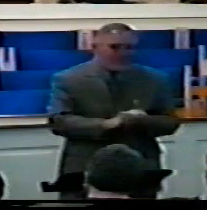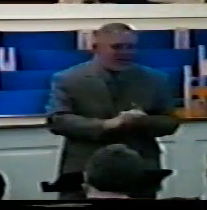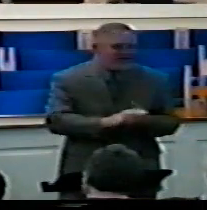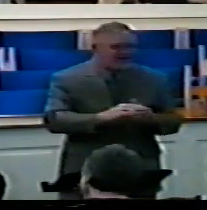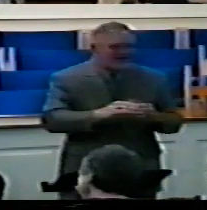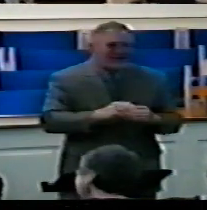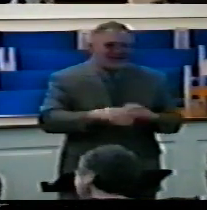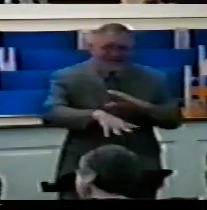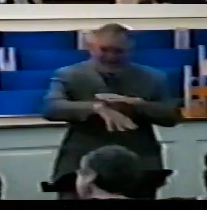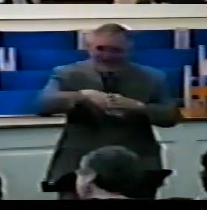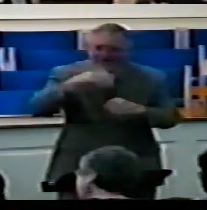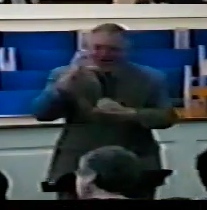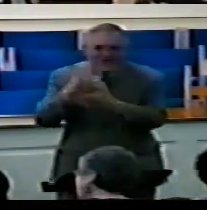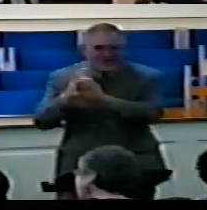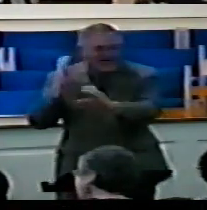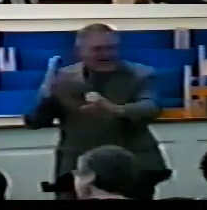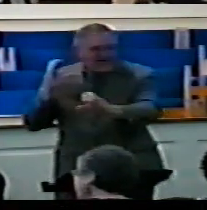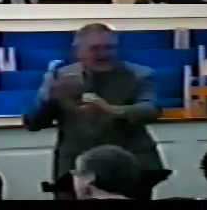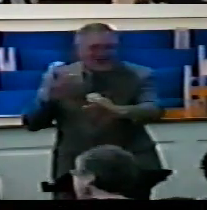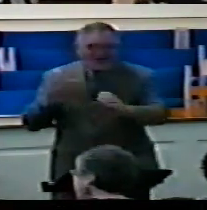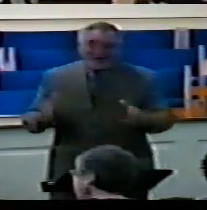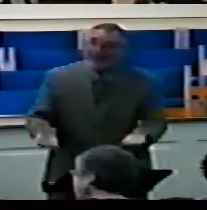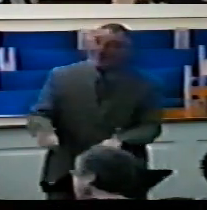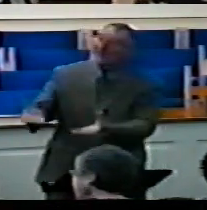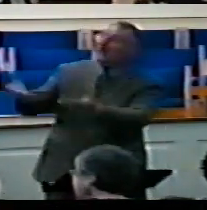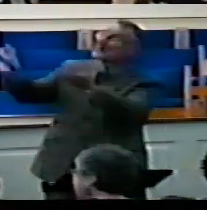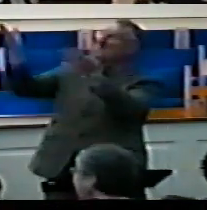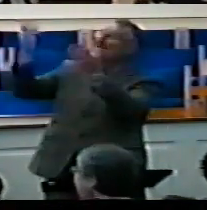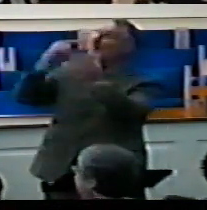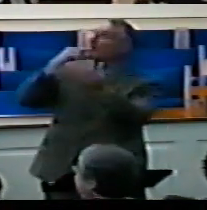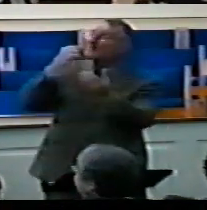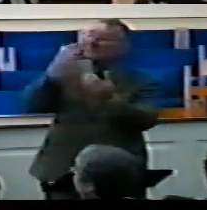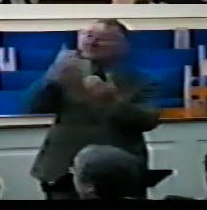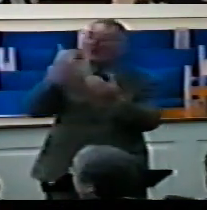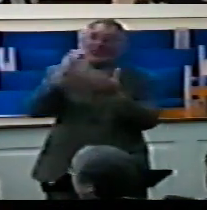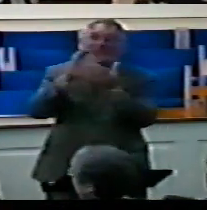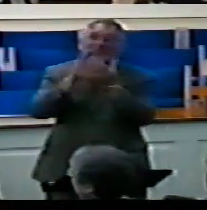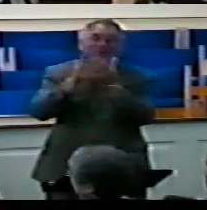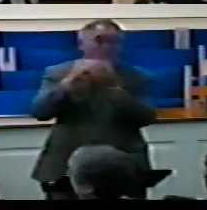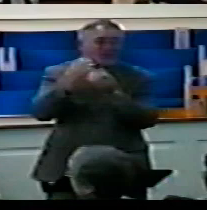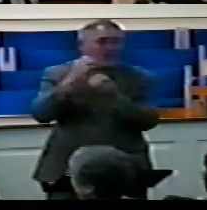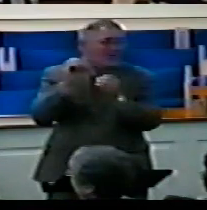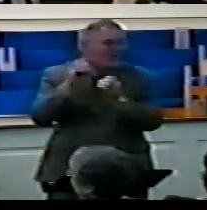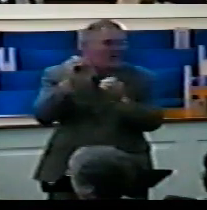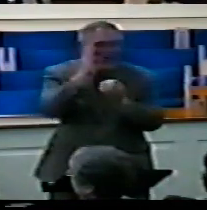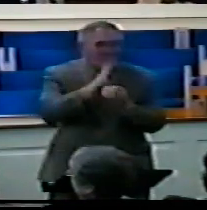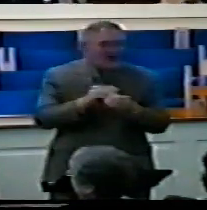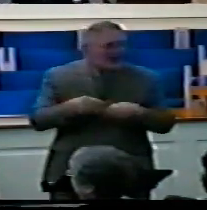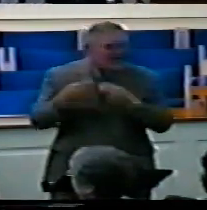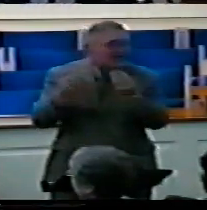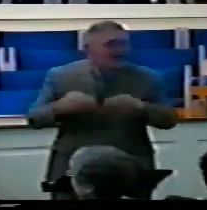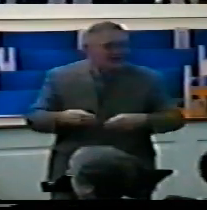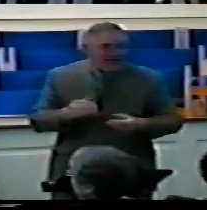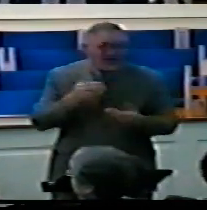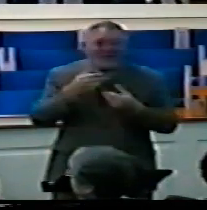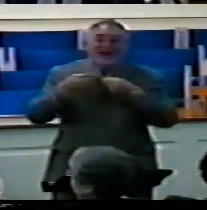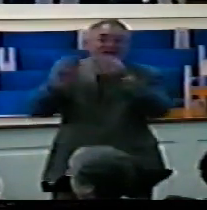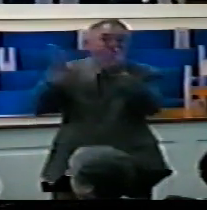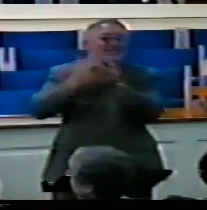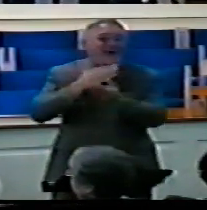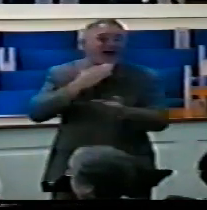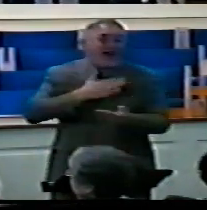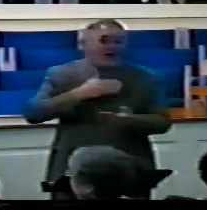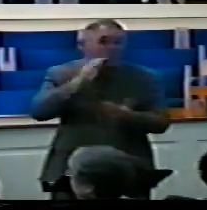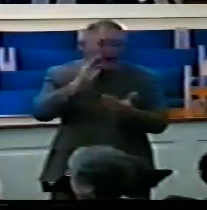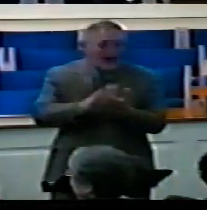car. They picked her up and they lifted her up. They said, oh God, thank you. They gave her to God. I'll